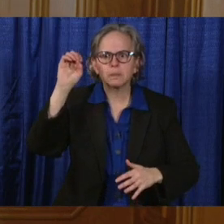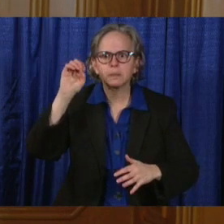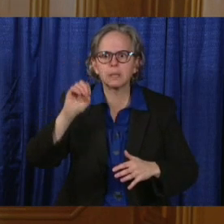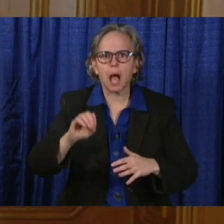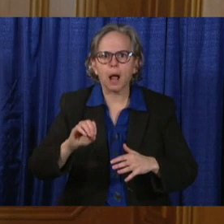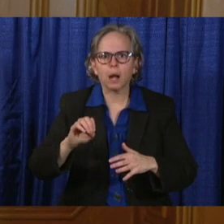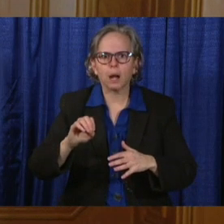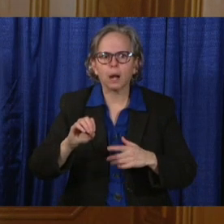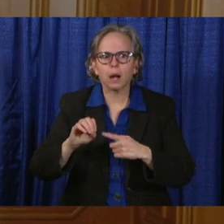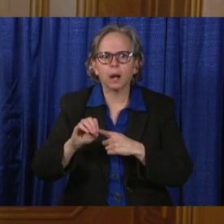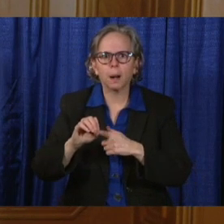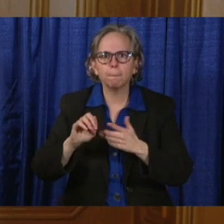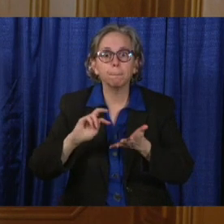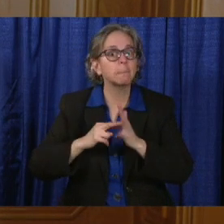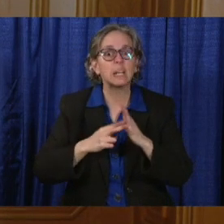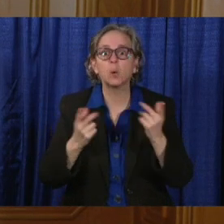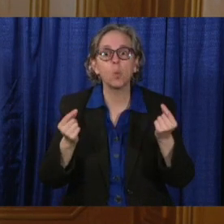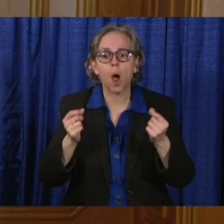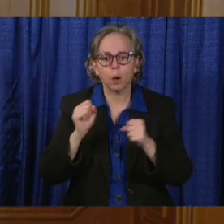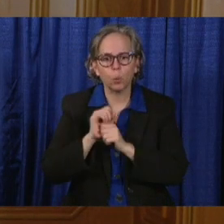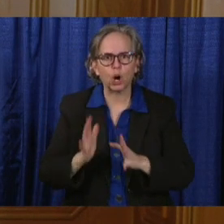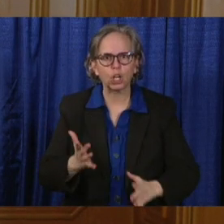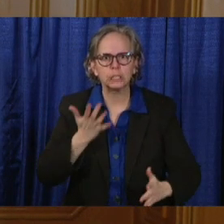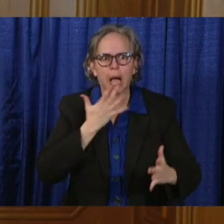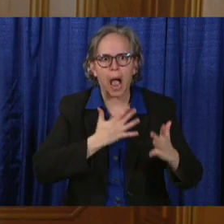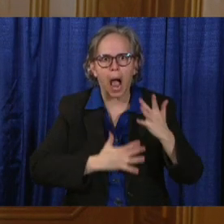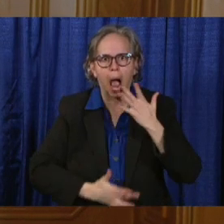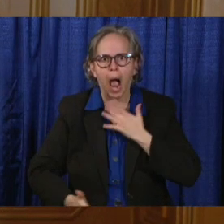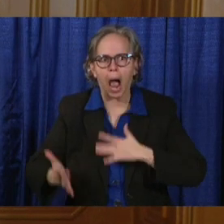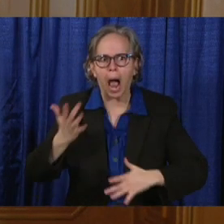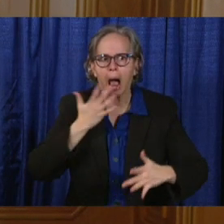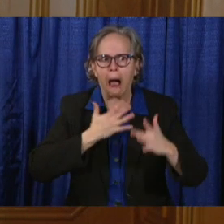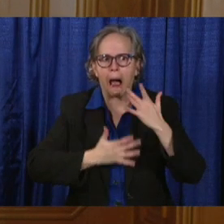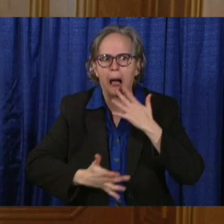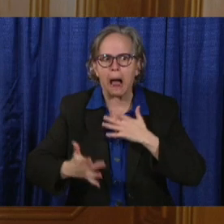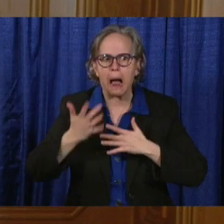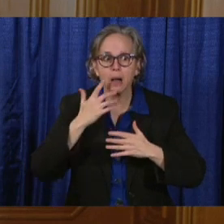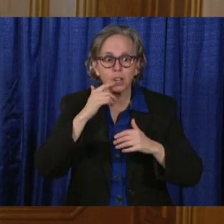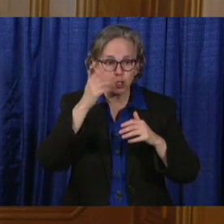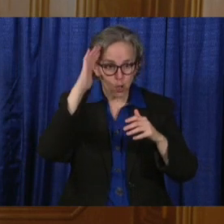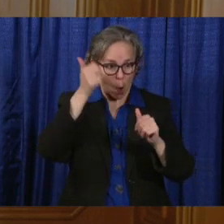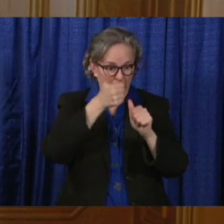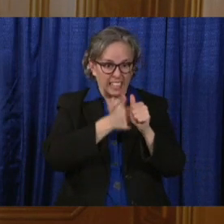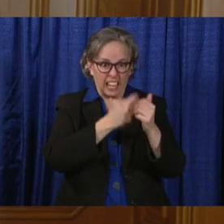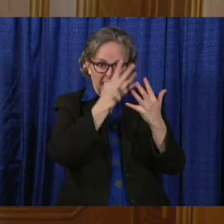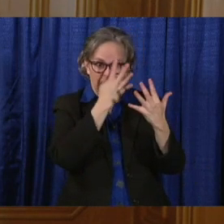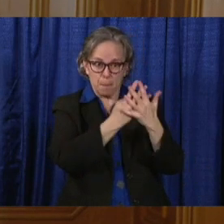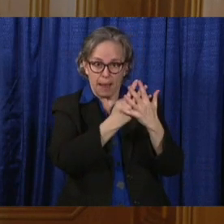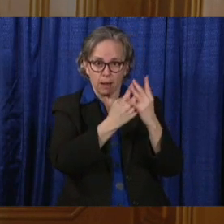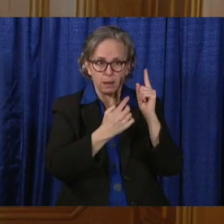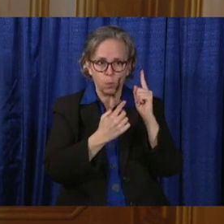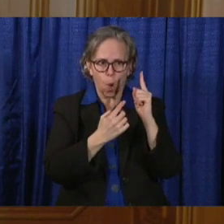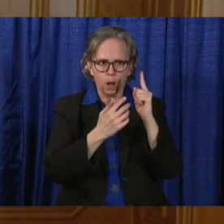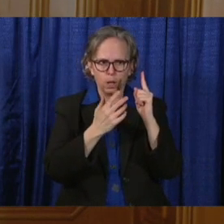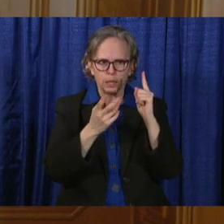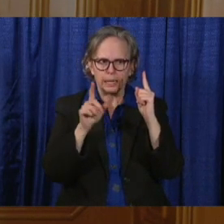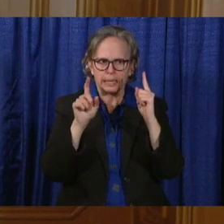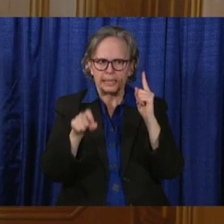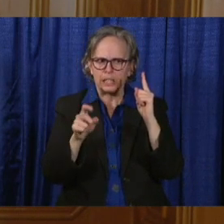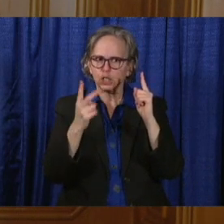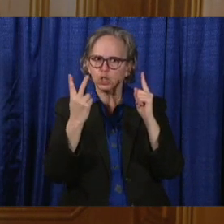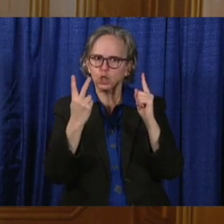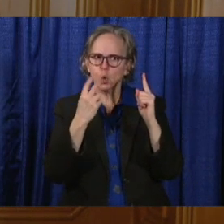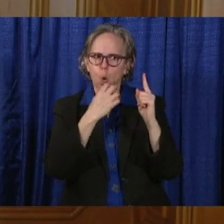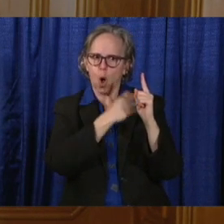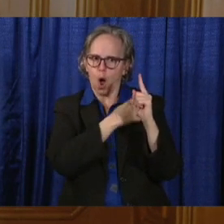federal inmate at the hospital, they need 2 federal guards standing watch. And some of these